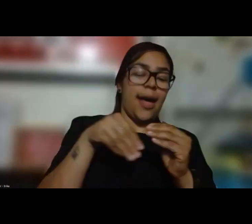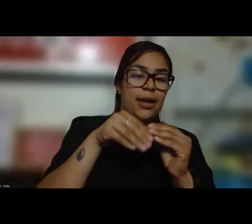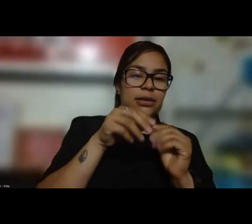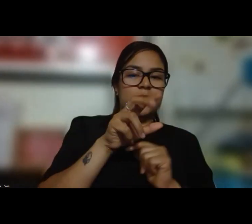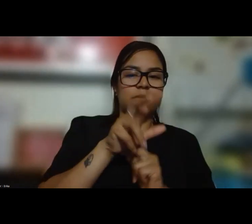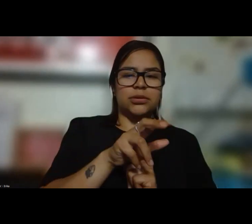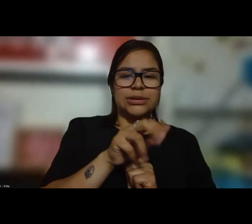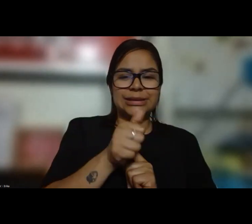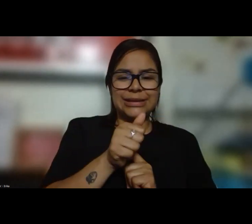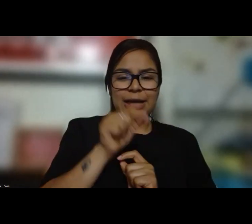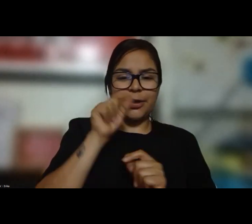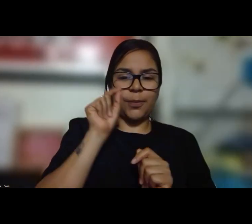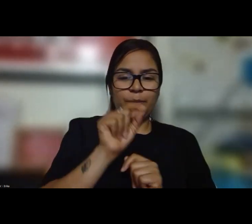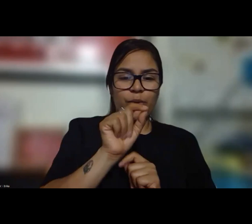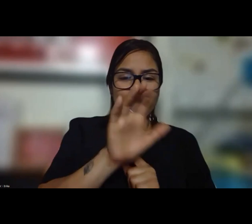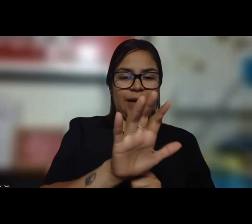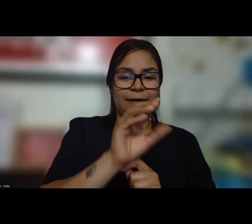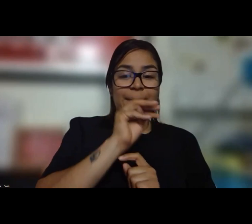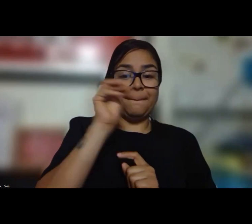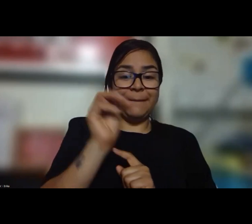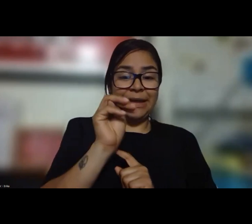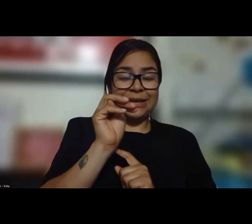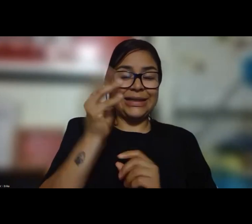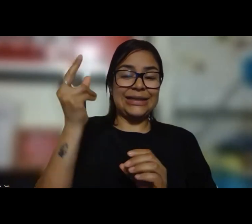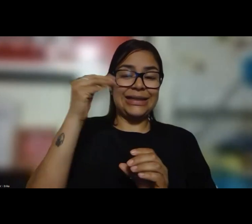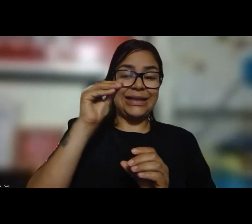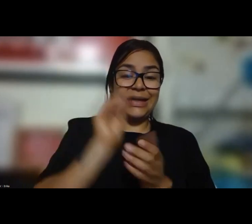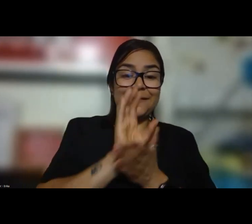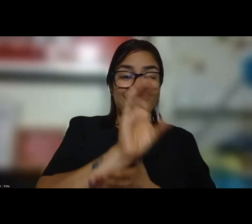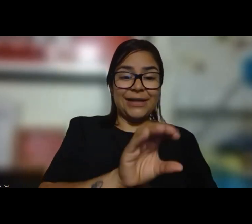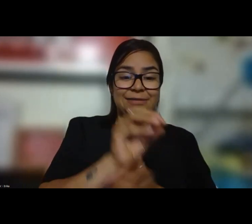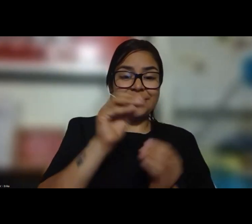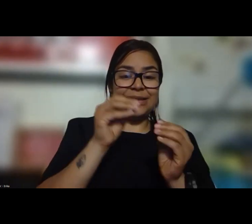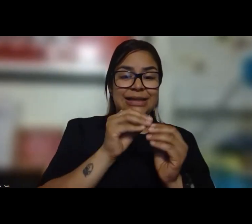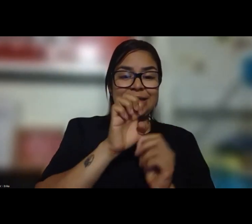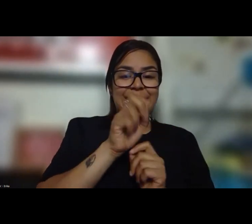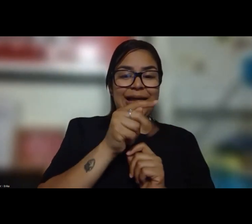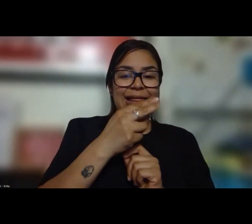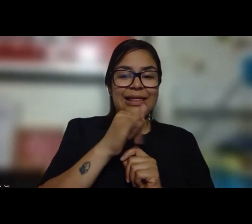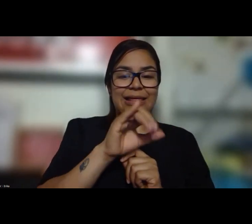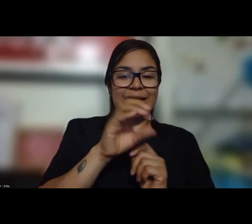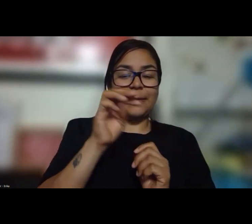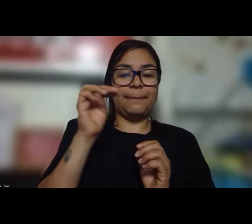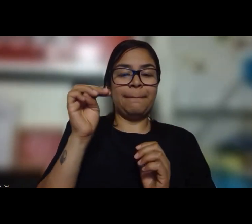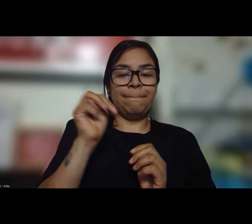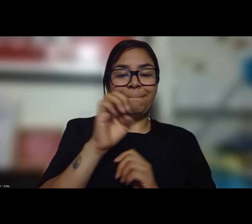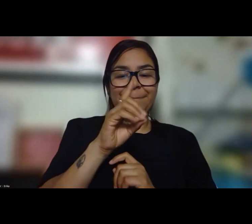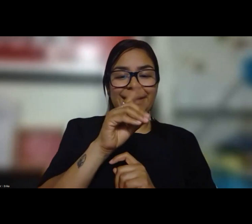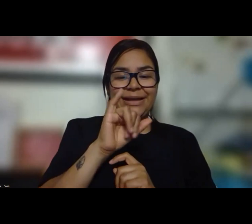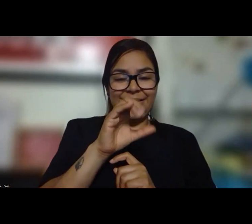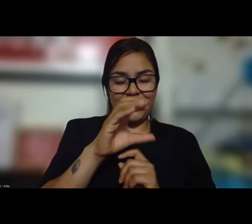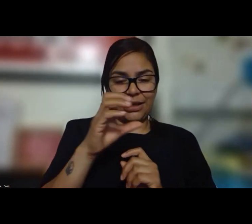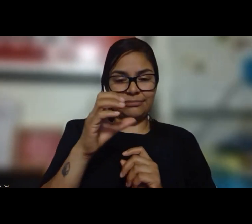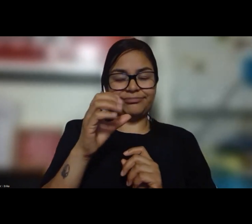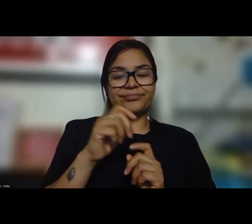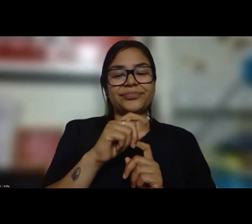million investment for an ethnic media campaign to reduce stigma among our older adult population and raise awareness